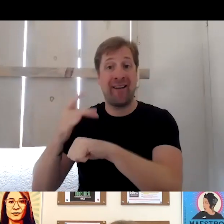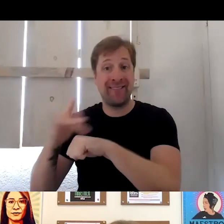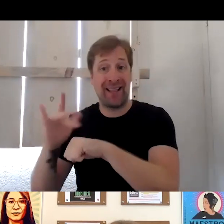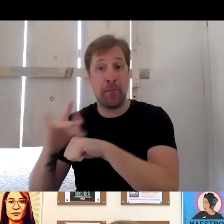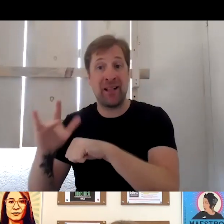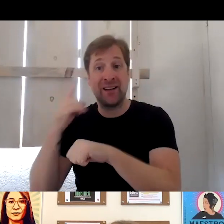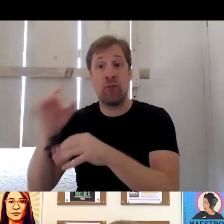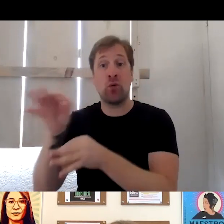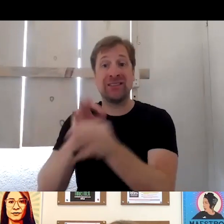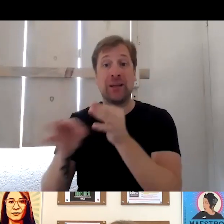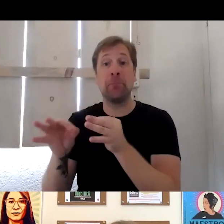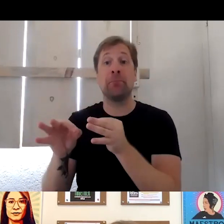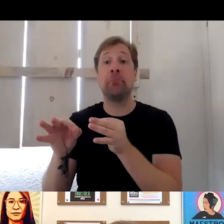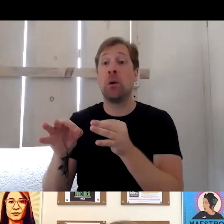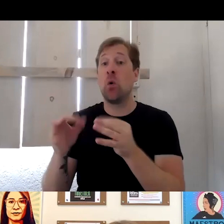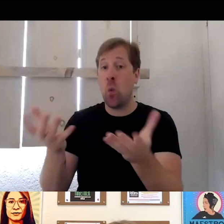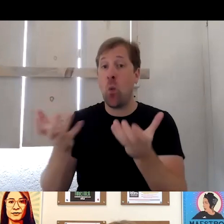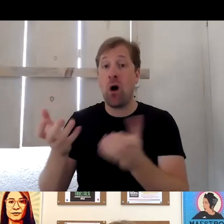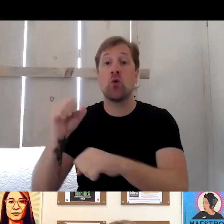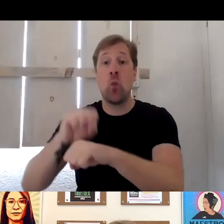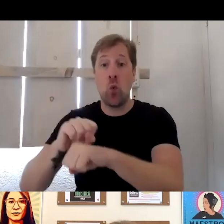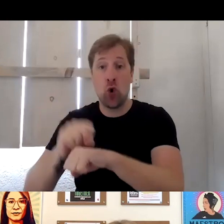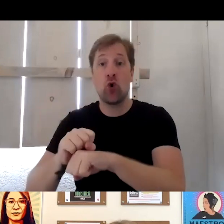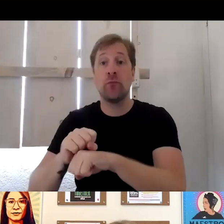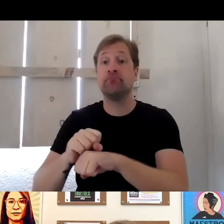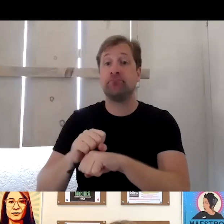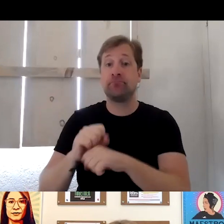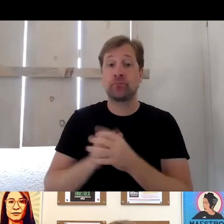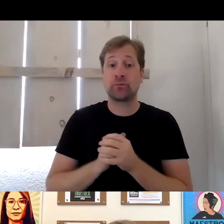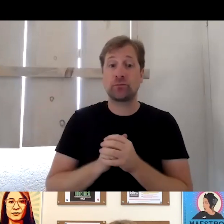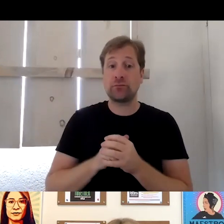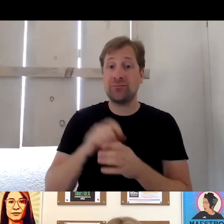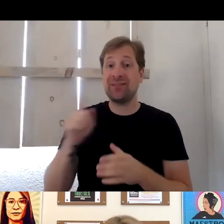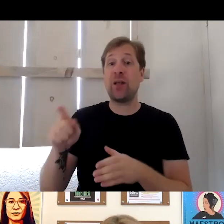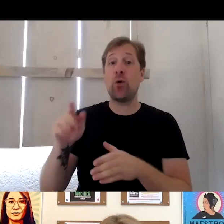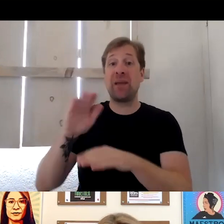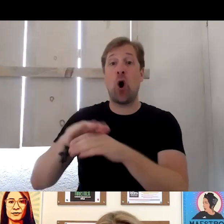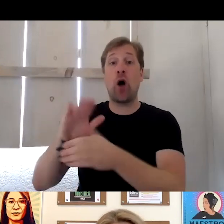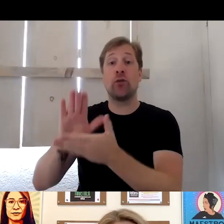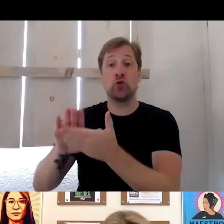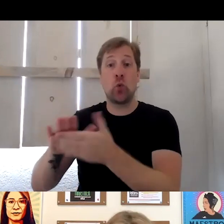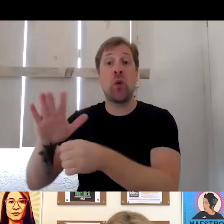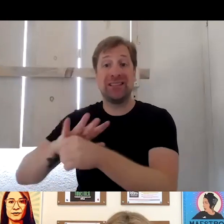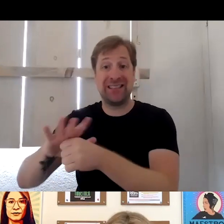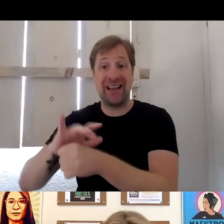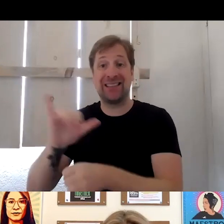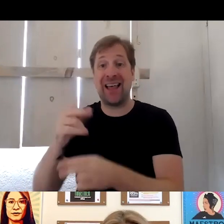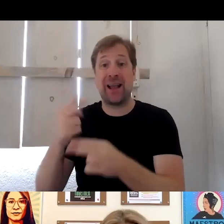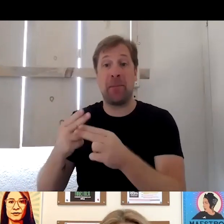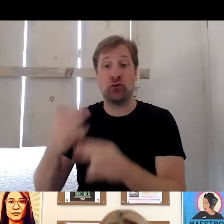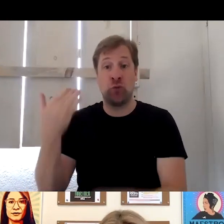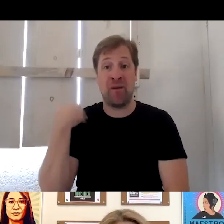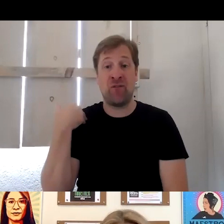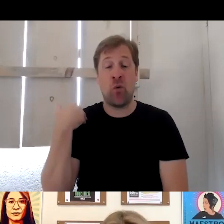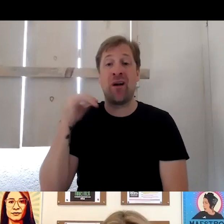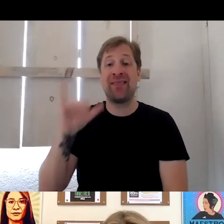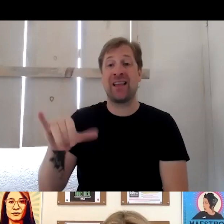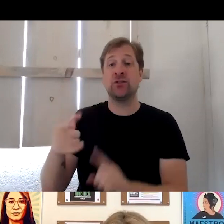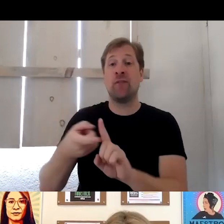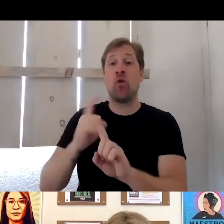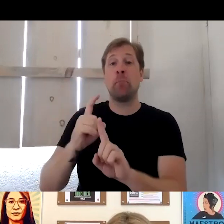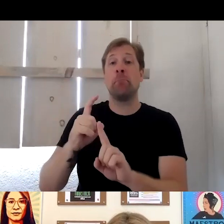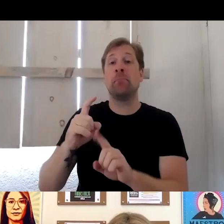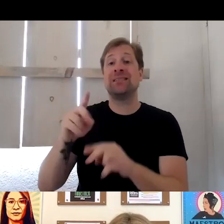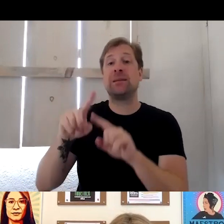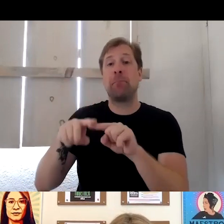the substitutes that want to work, they will be based at school sites, as I said earlier, based on student need